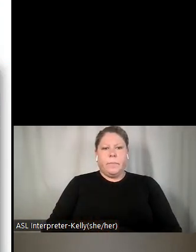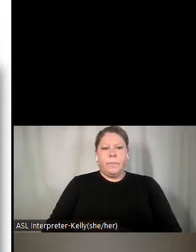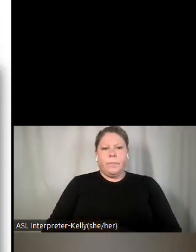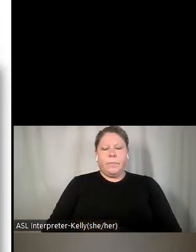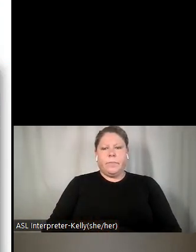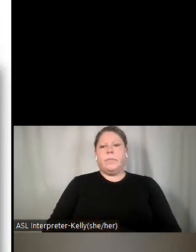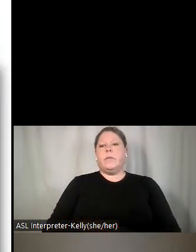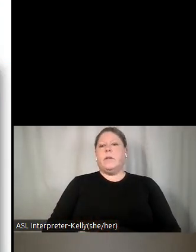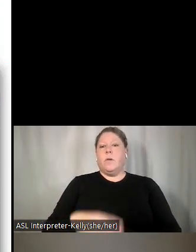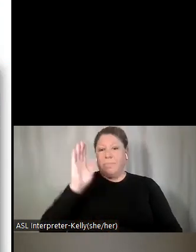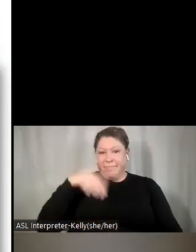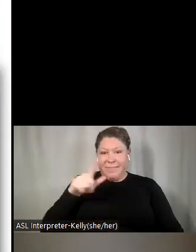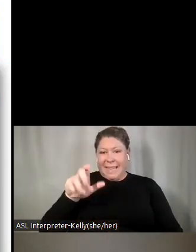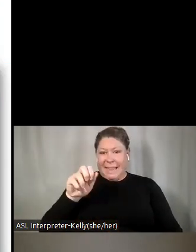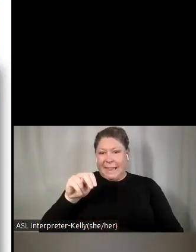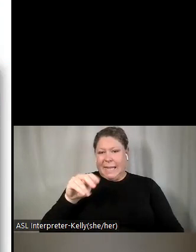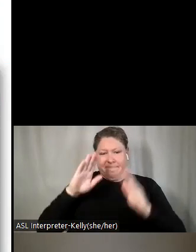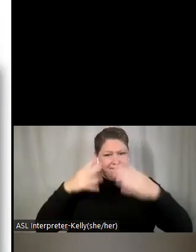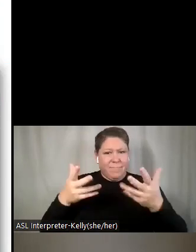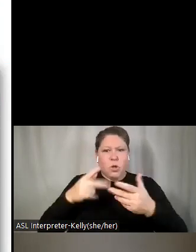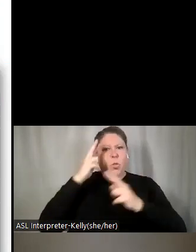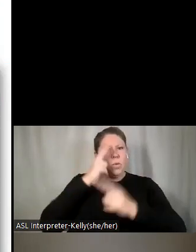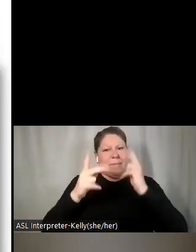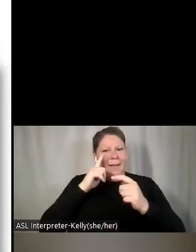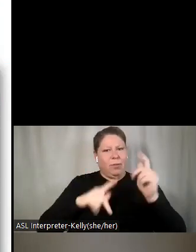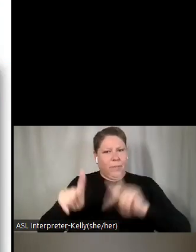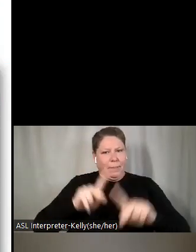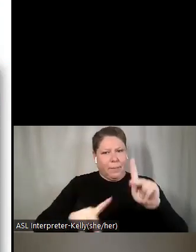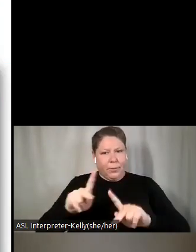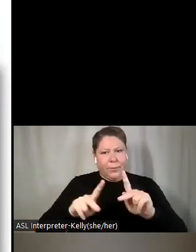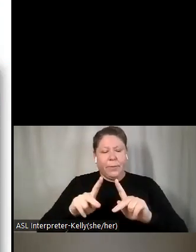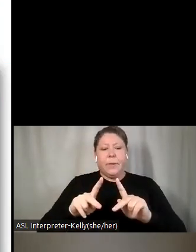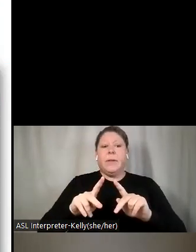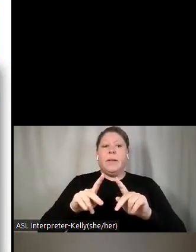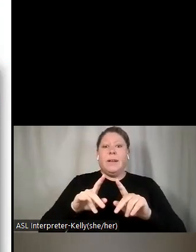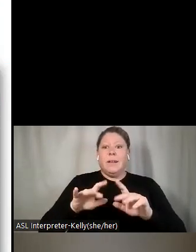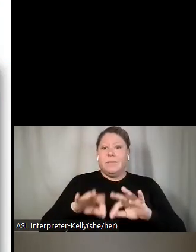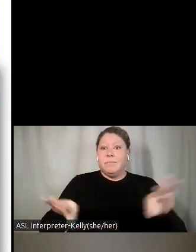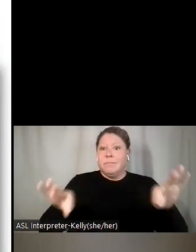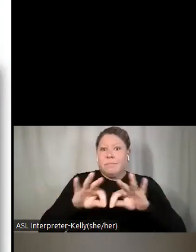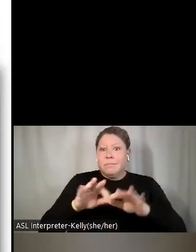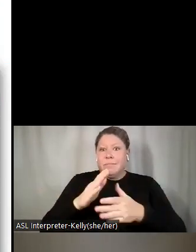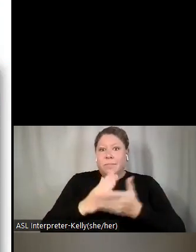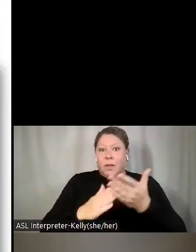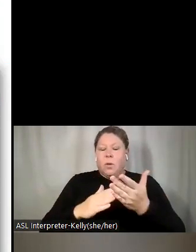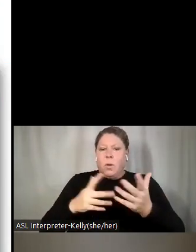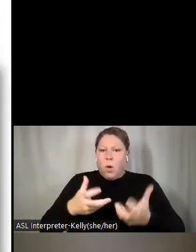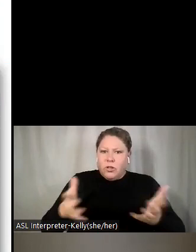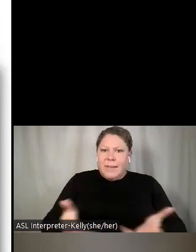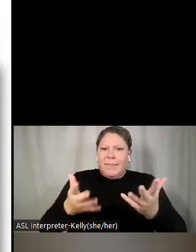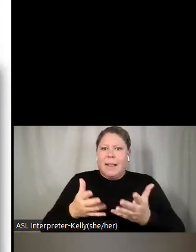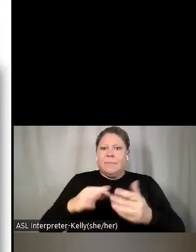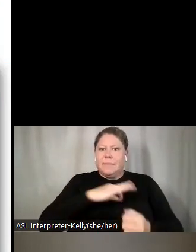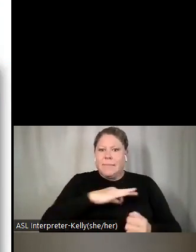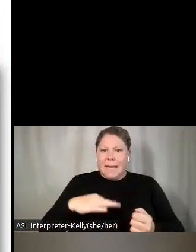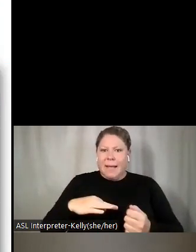for people. And a key part of respect for people at CDPH is to develop our staff as leaders and to